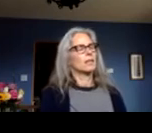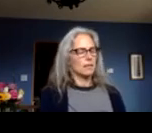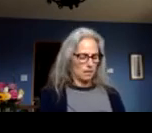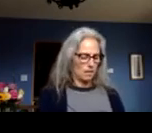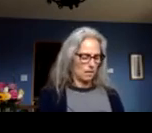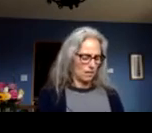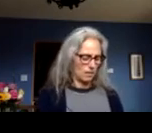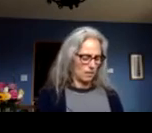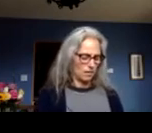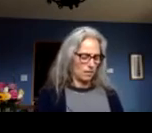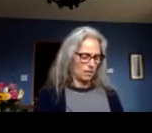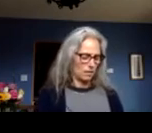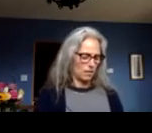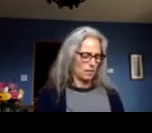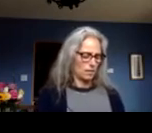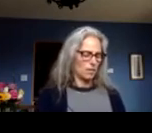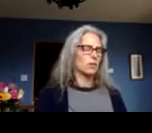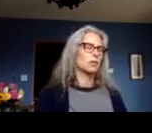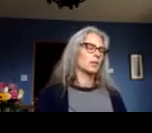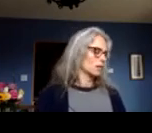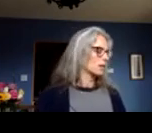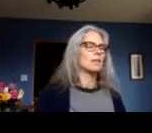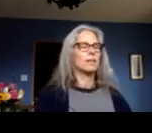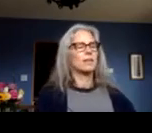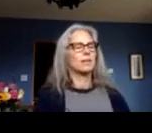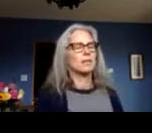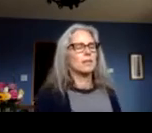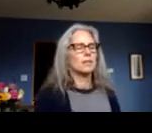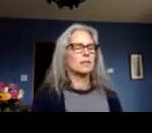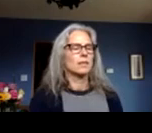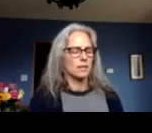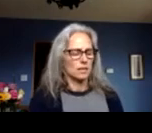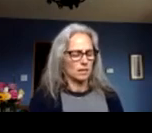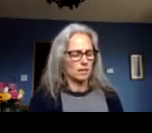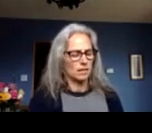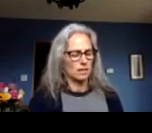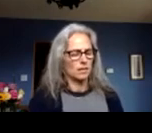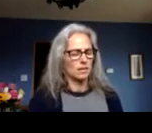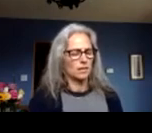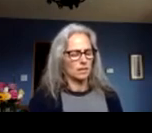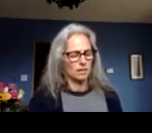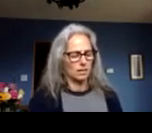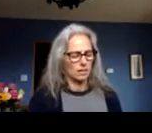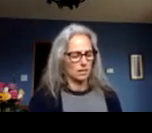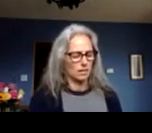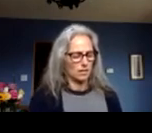that's like an A and B together, team music composition projects, all sorts of stuff.